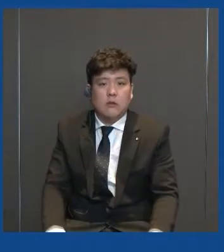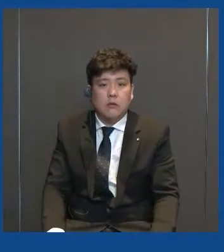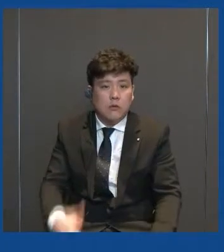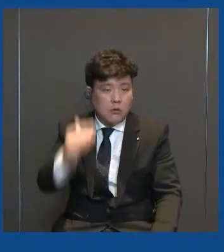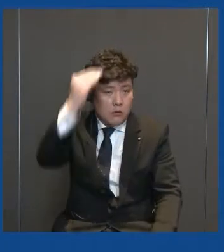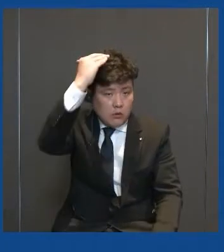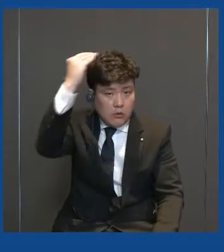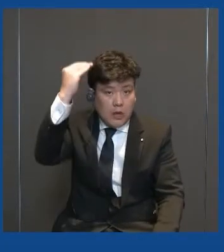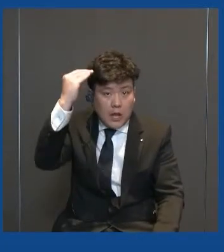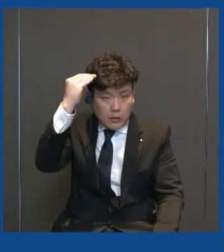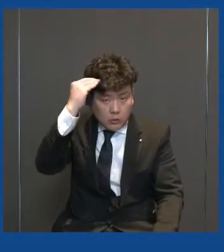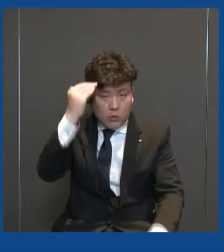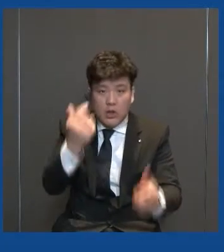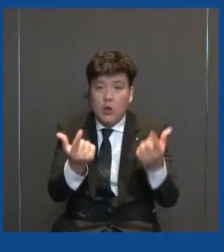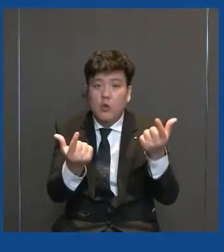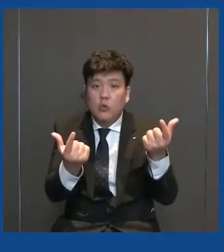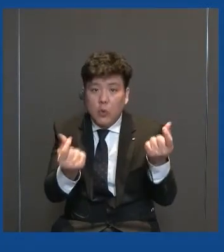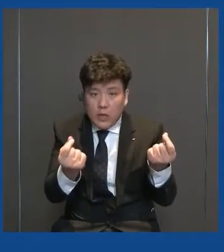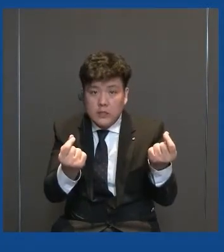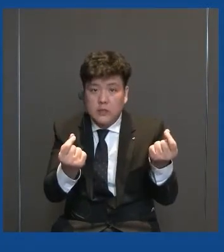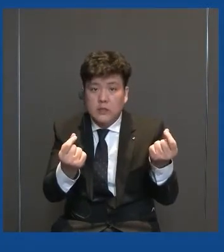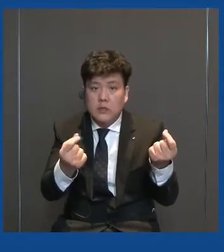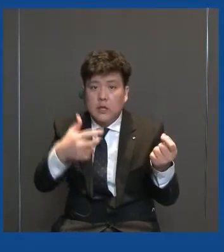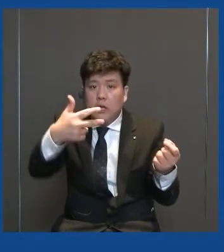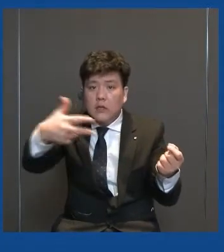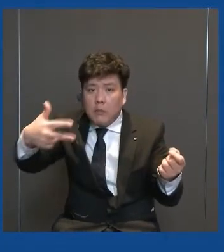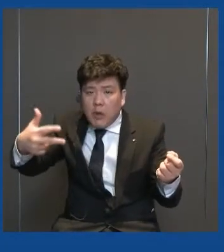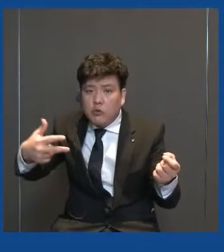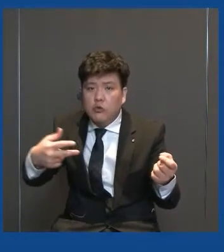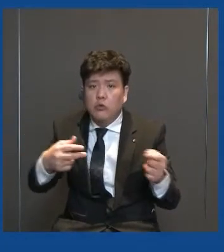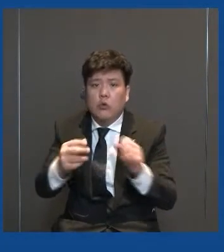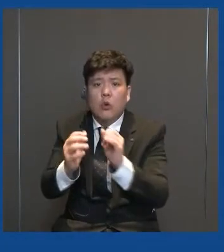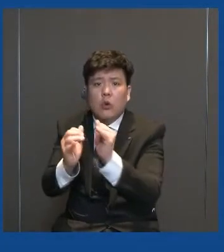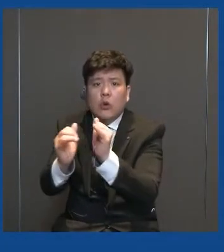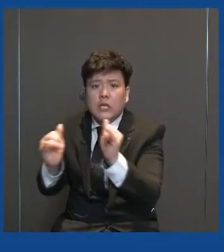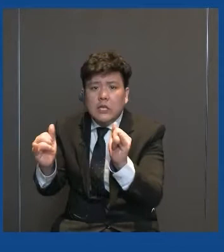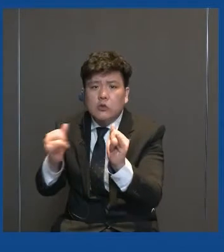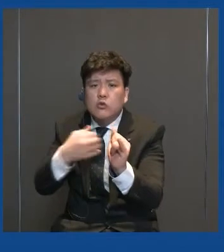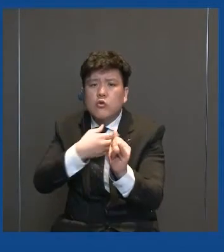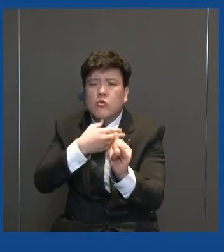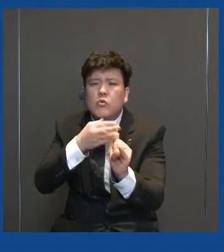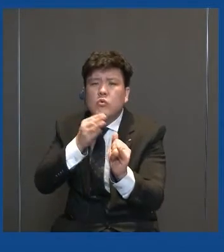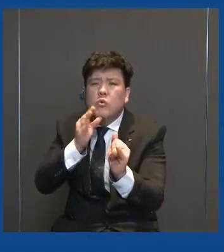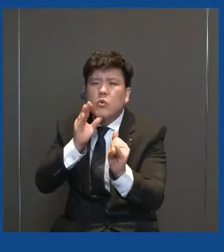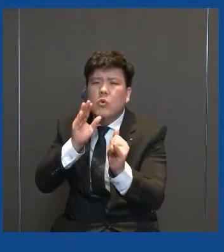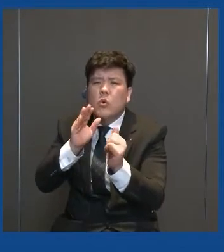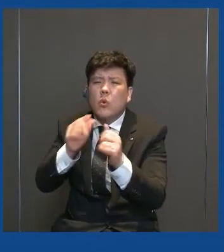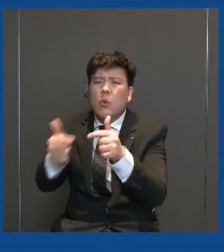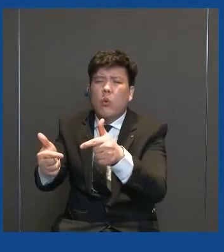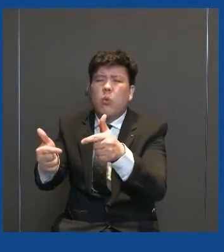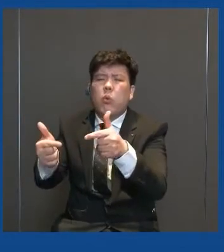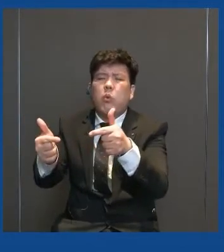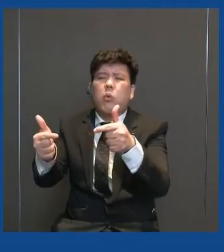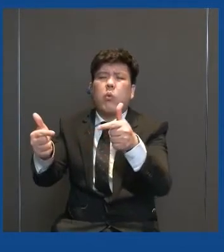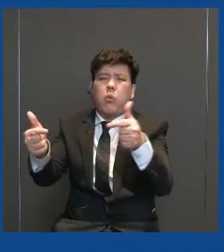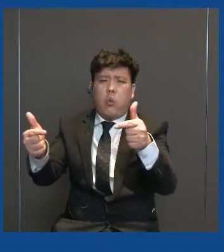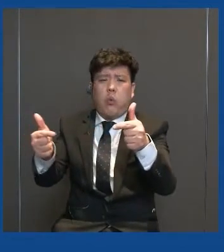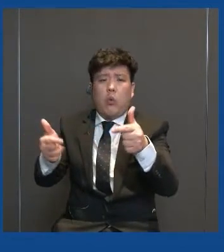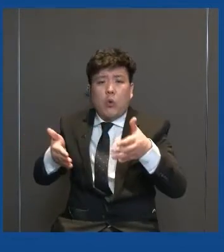aging population with a fertility rate of 1.8 and life expectancy of